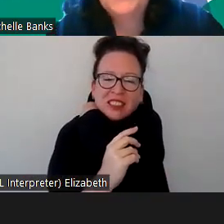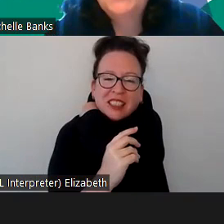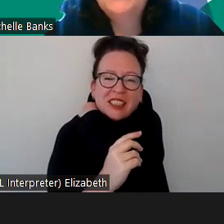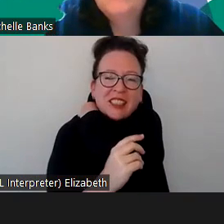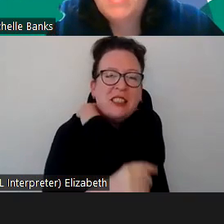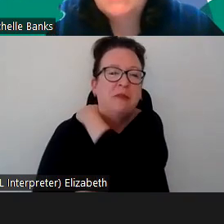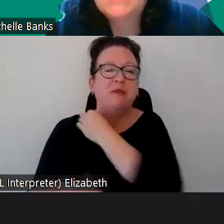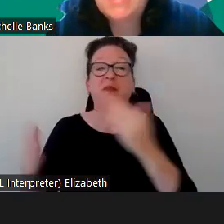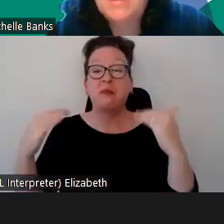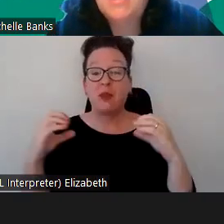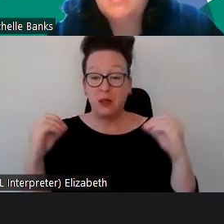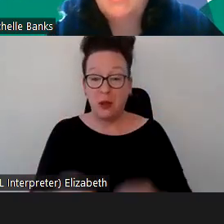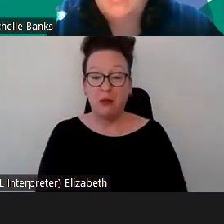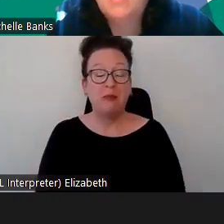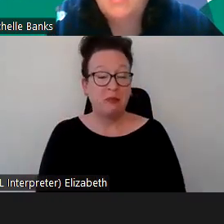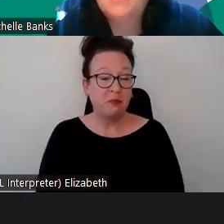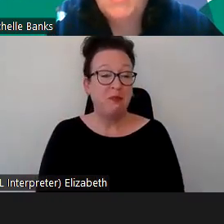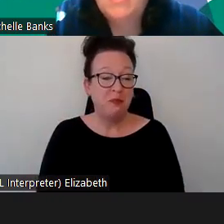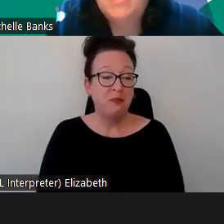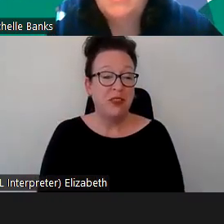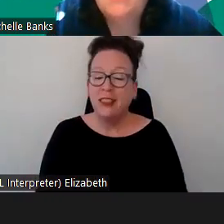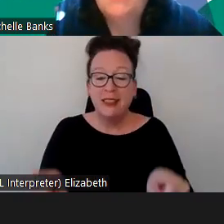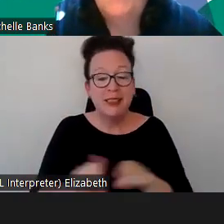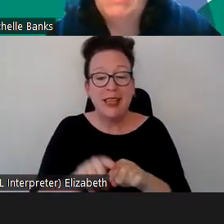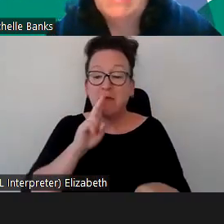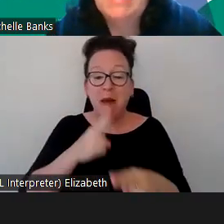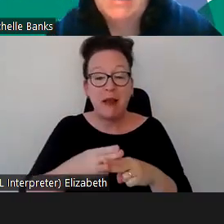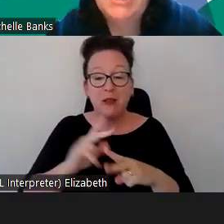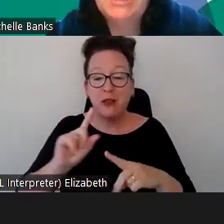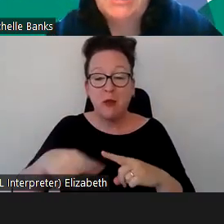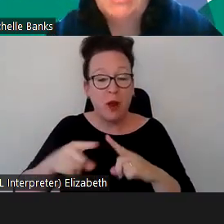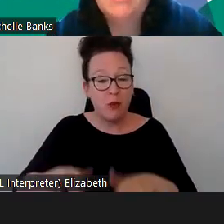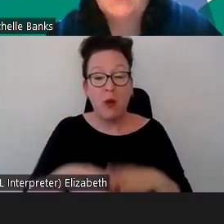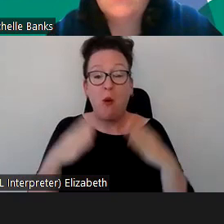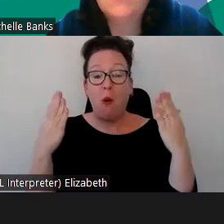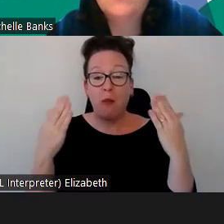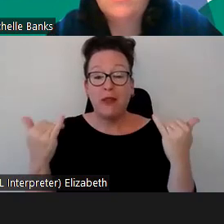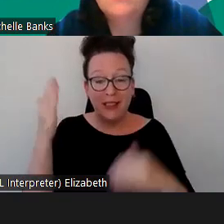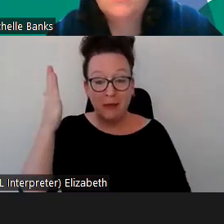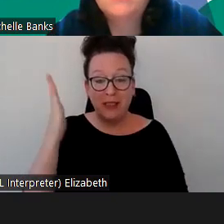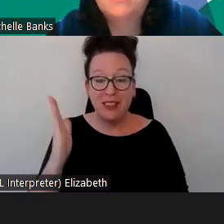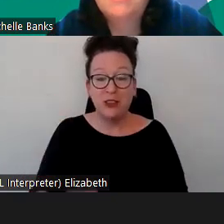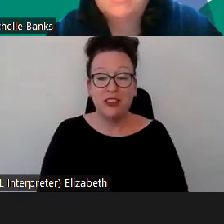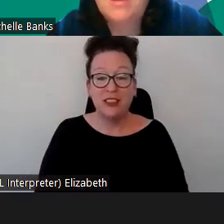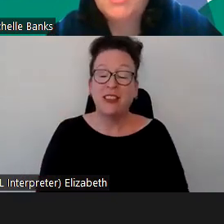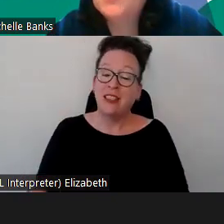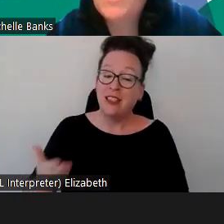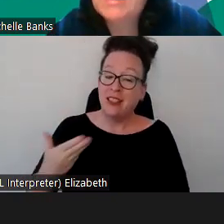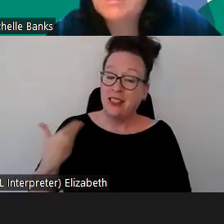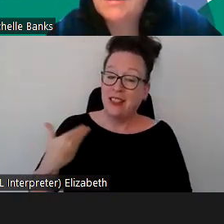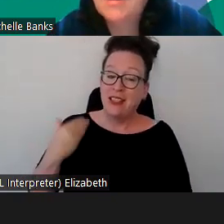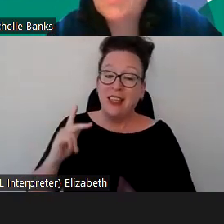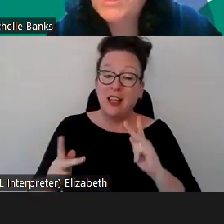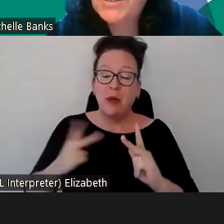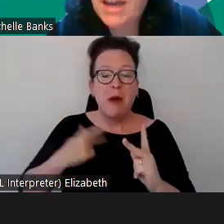So as I said in the beginning of the presentation, young adults have a